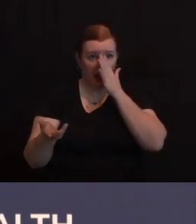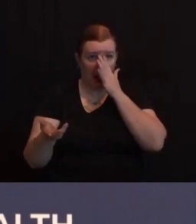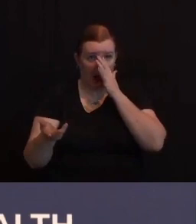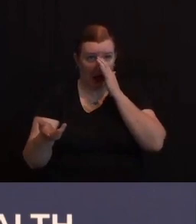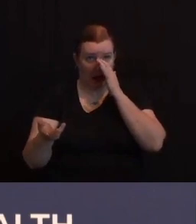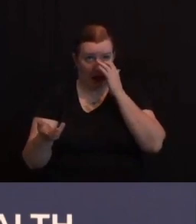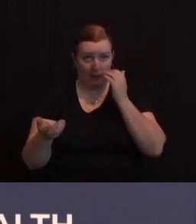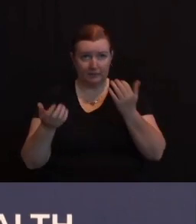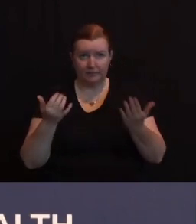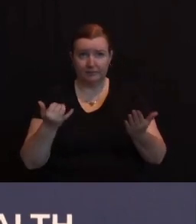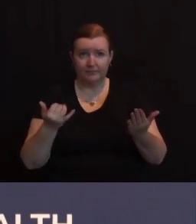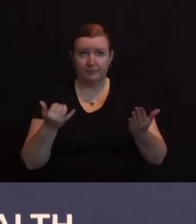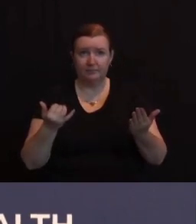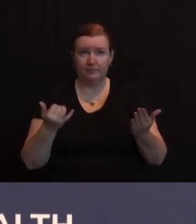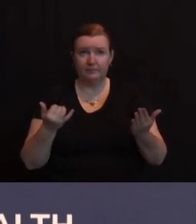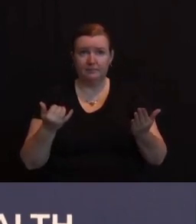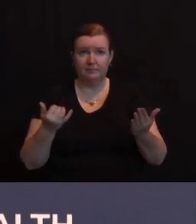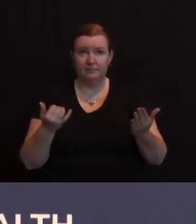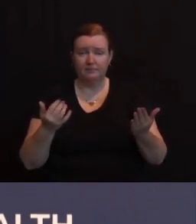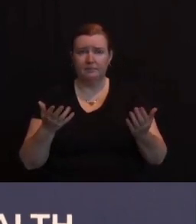fall.